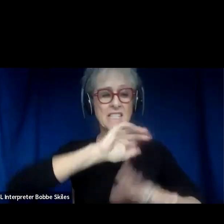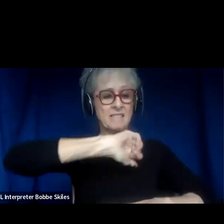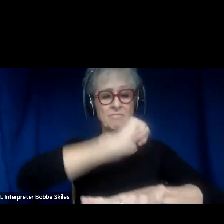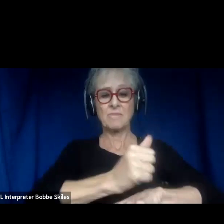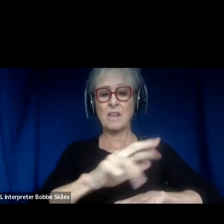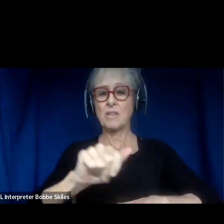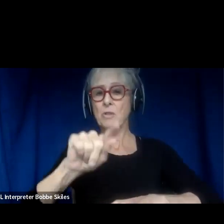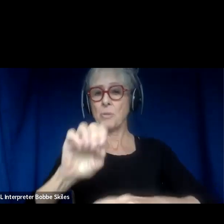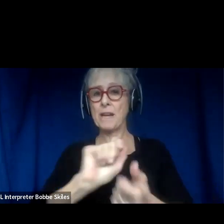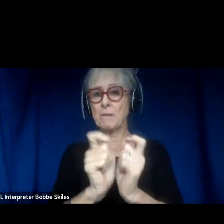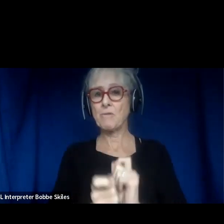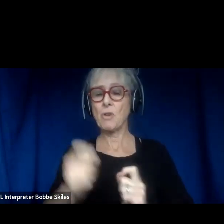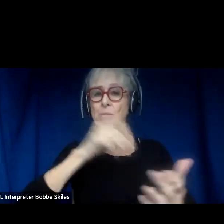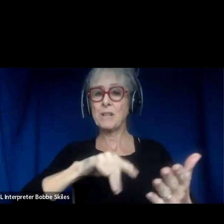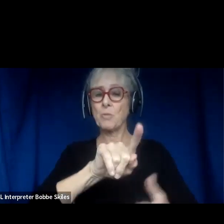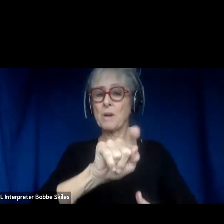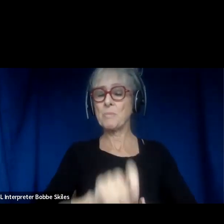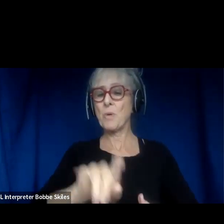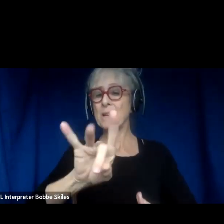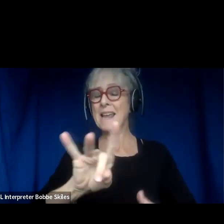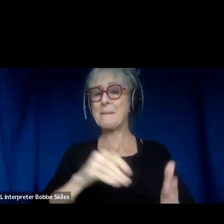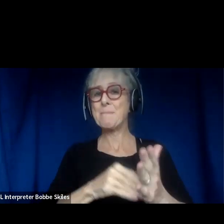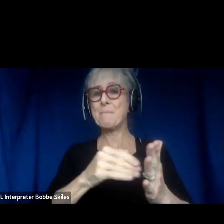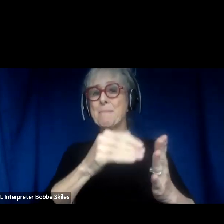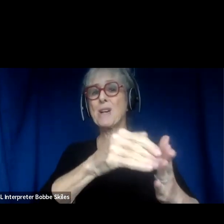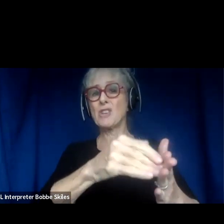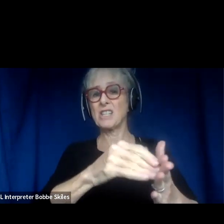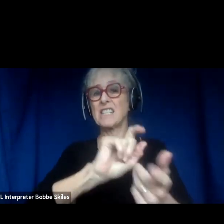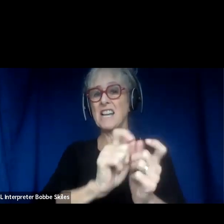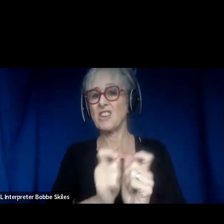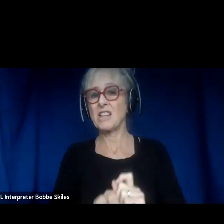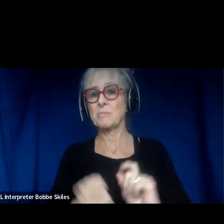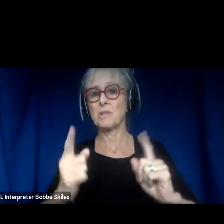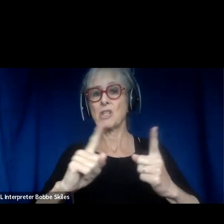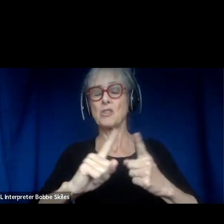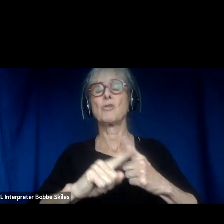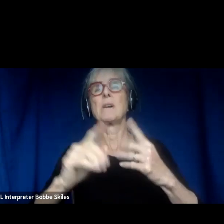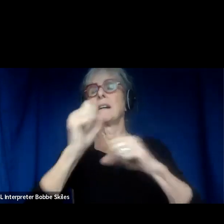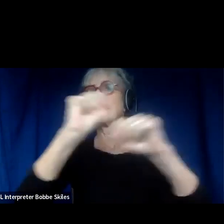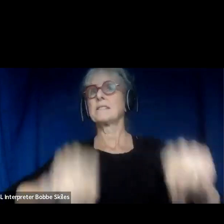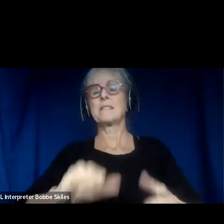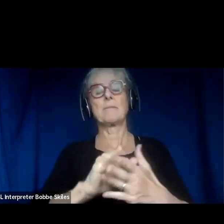reform study, 1.8 billion adjustment to a long underfunded system,